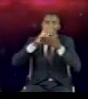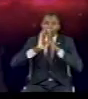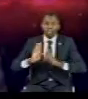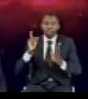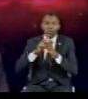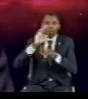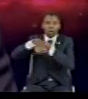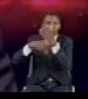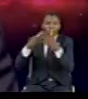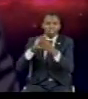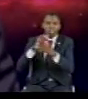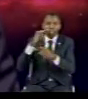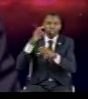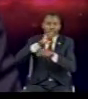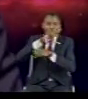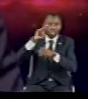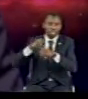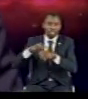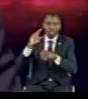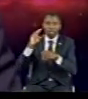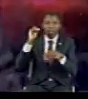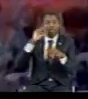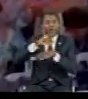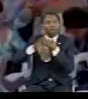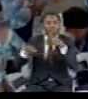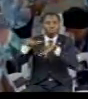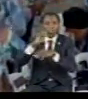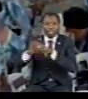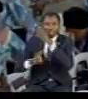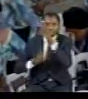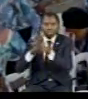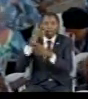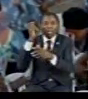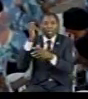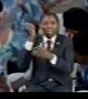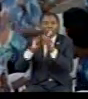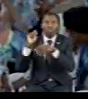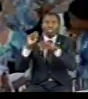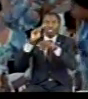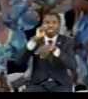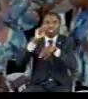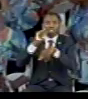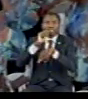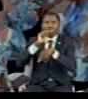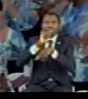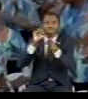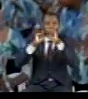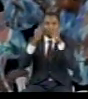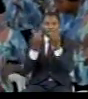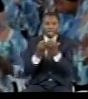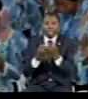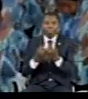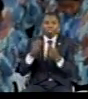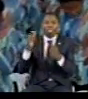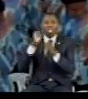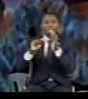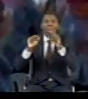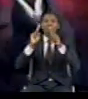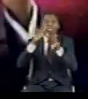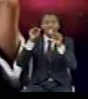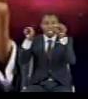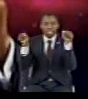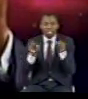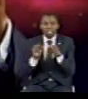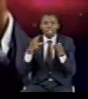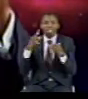all nations, and peace in every tribe, every sector of the nation, in the name of Jesus Christ. Everlasting Father,